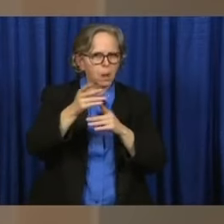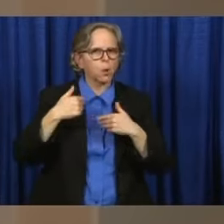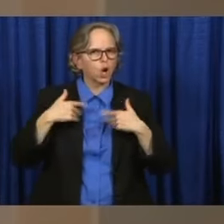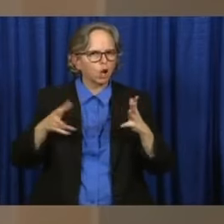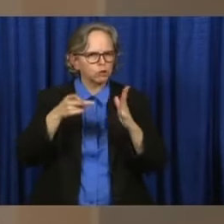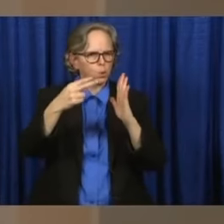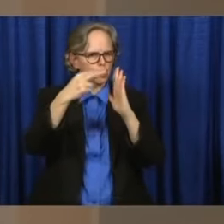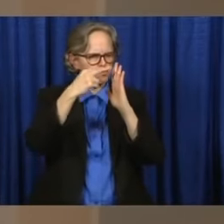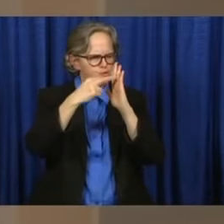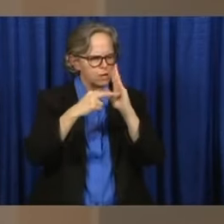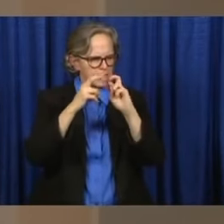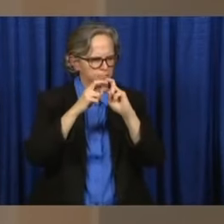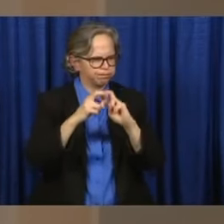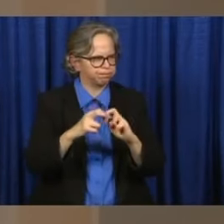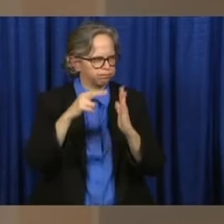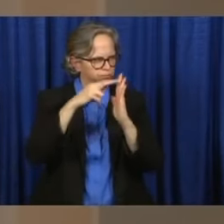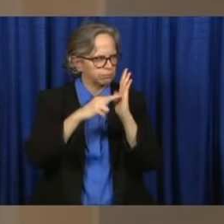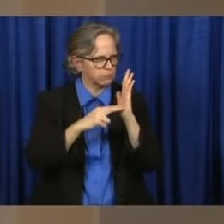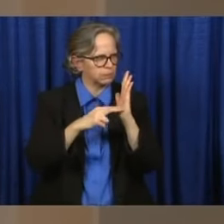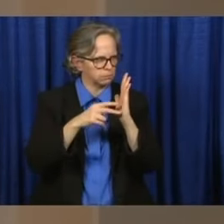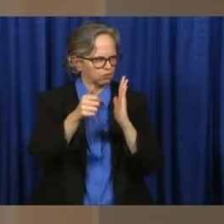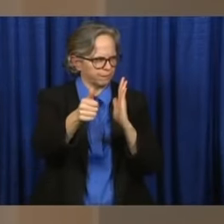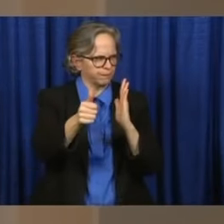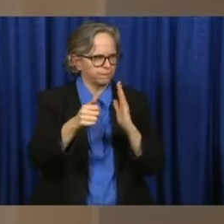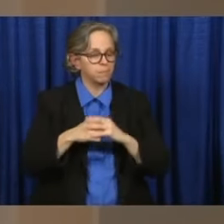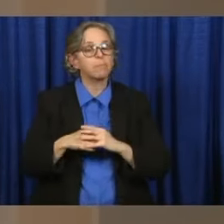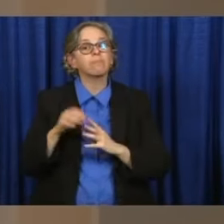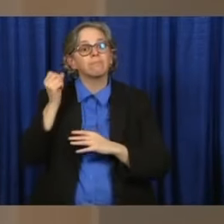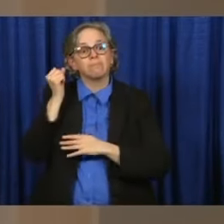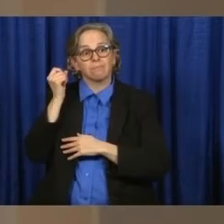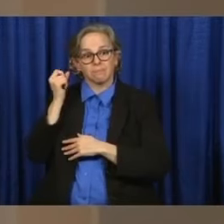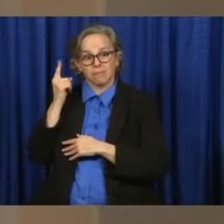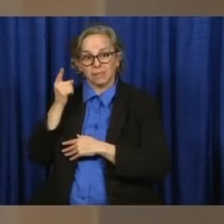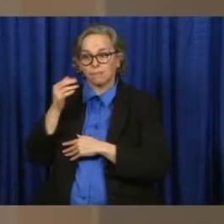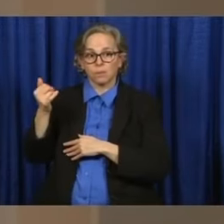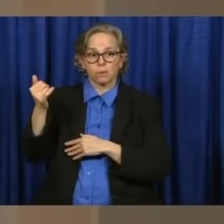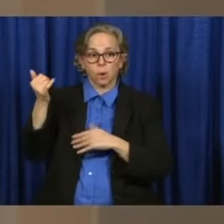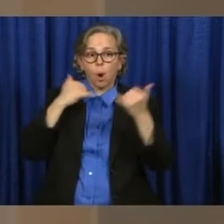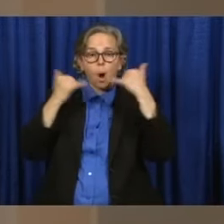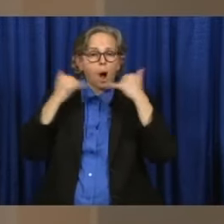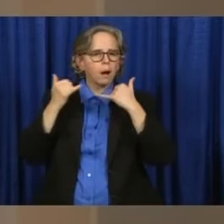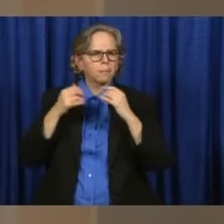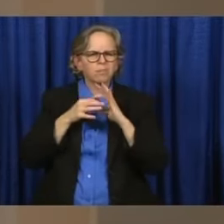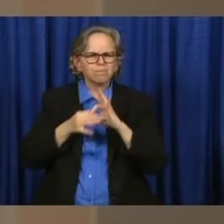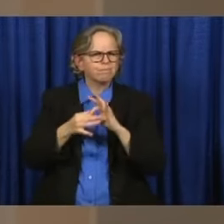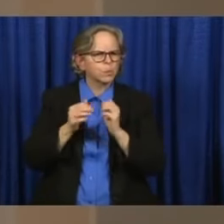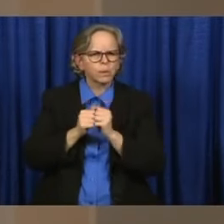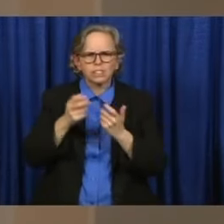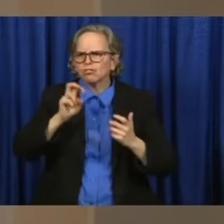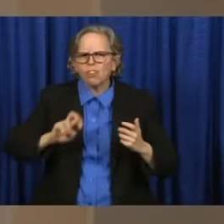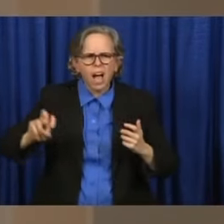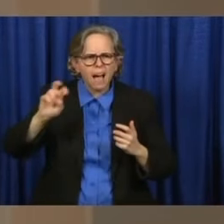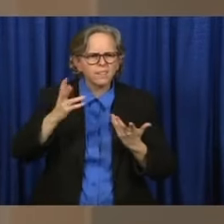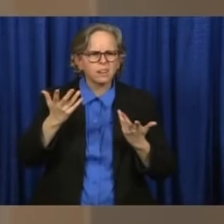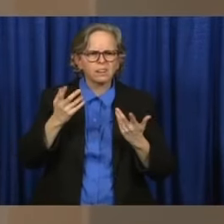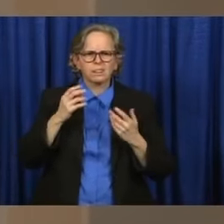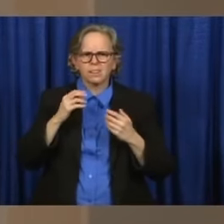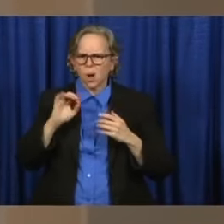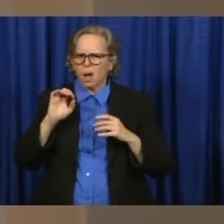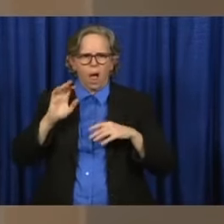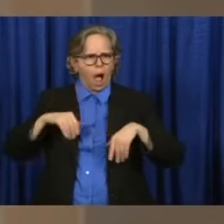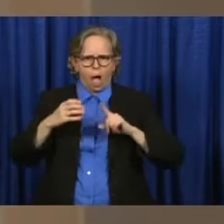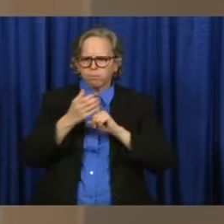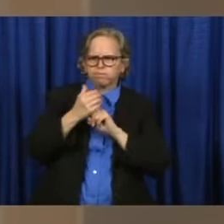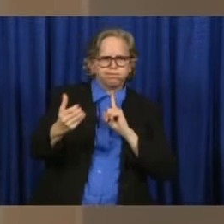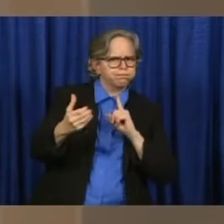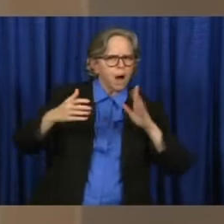I know a lot of you called about the fundamental fairness regarding the travel, the self-quarantine under the travel order.